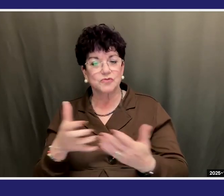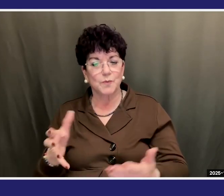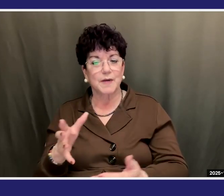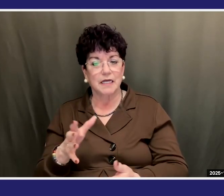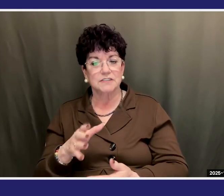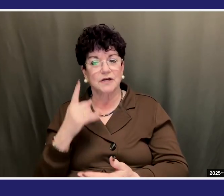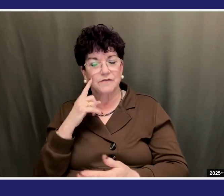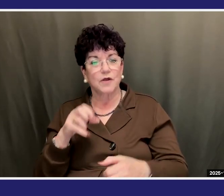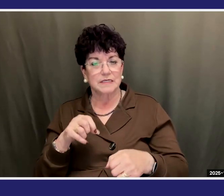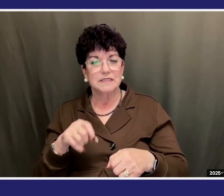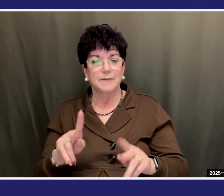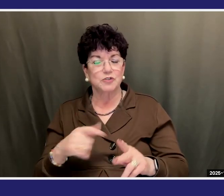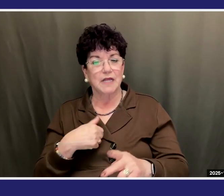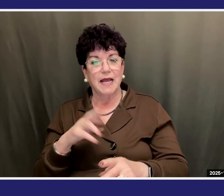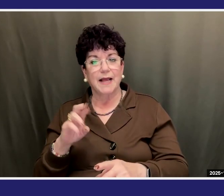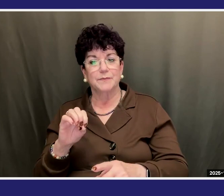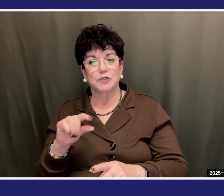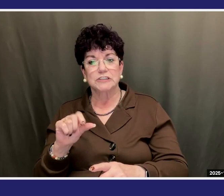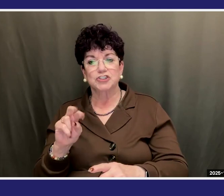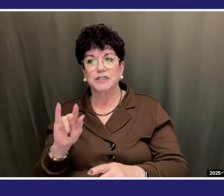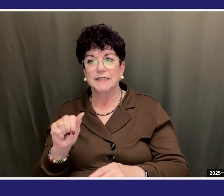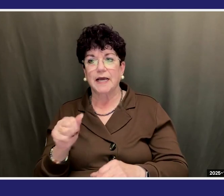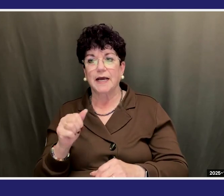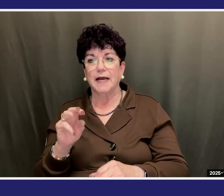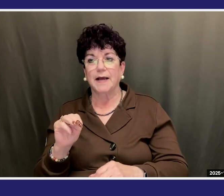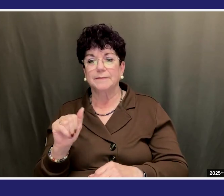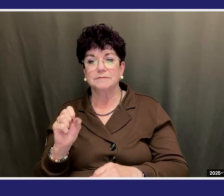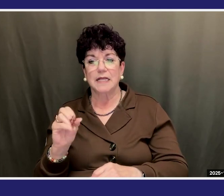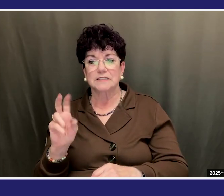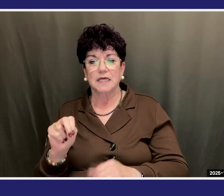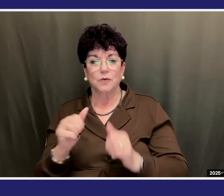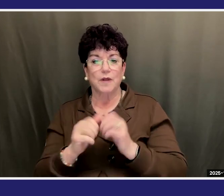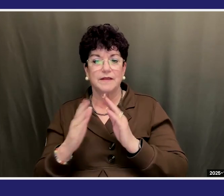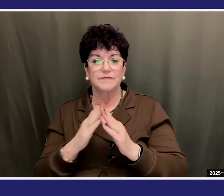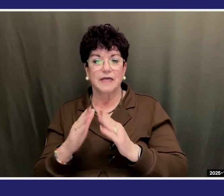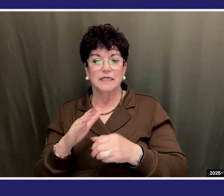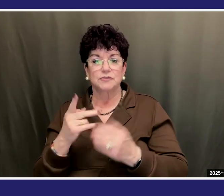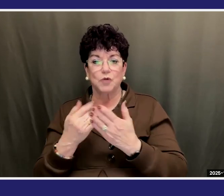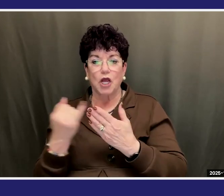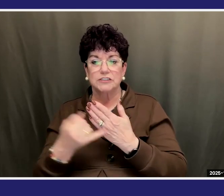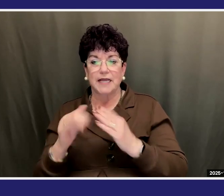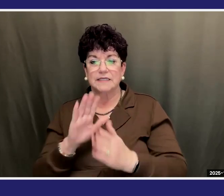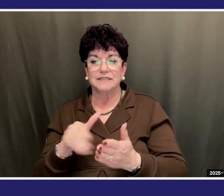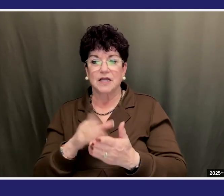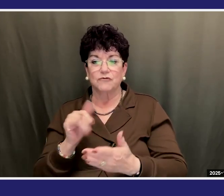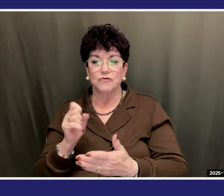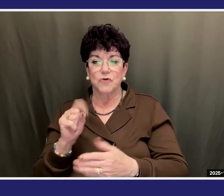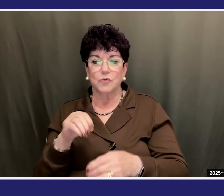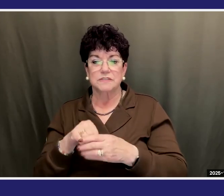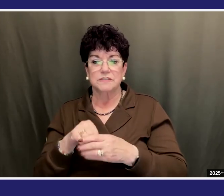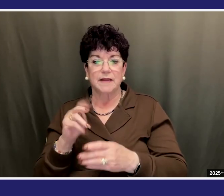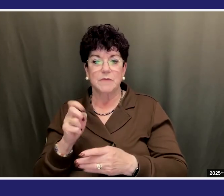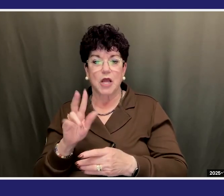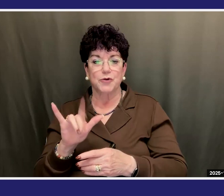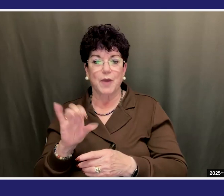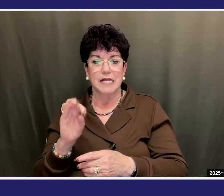this opportunity. I'm Regina Mason. I'm with the Village Project on the Central Coast in Monterey County, California, and it is a